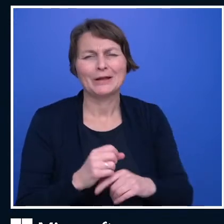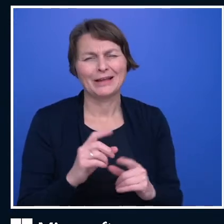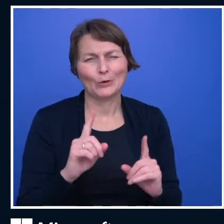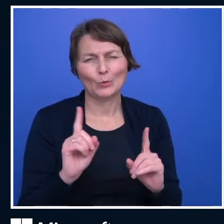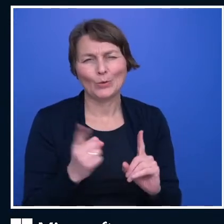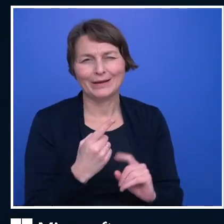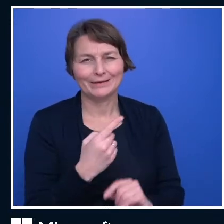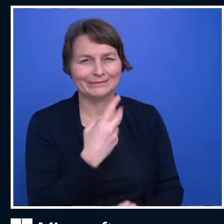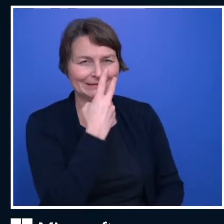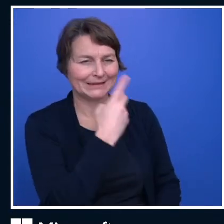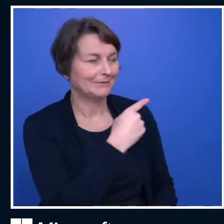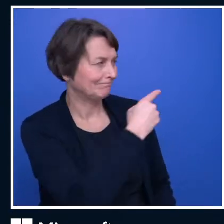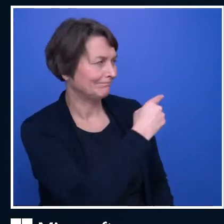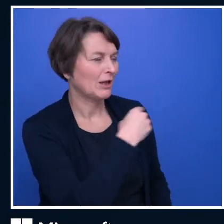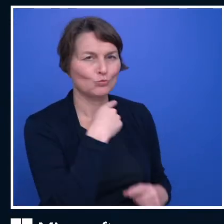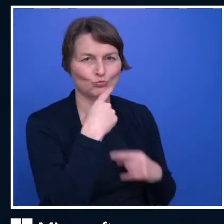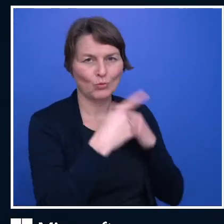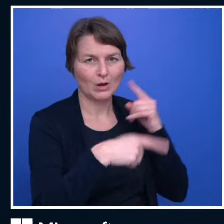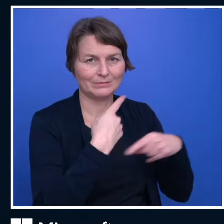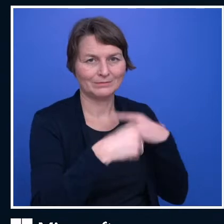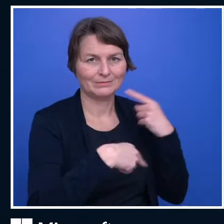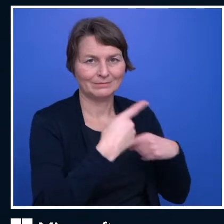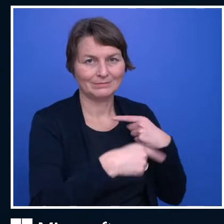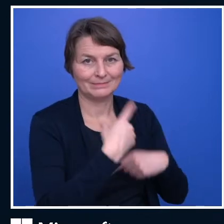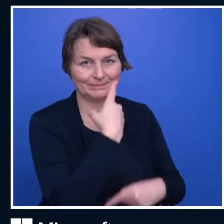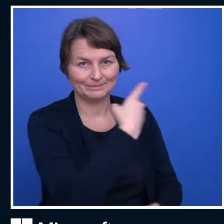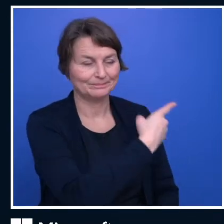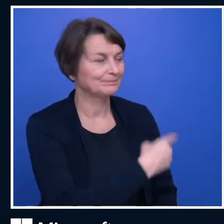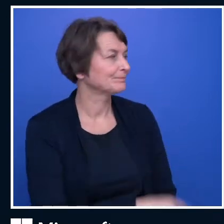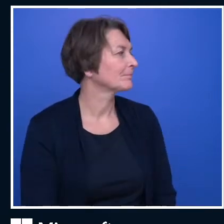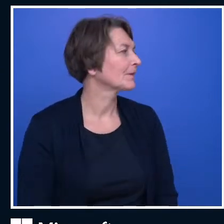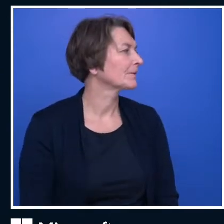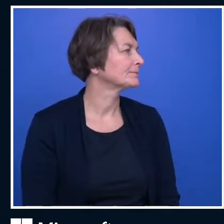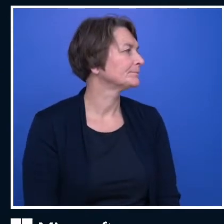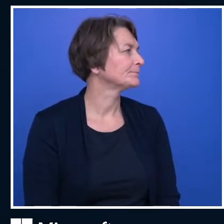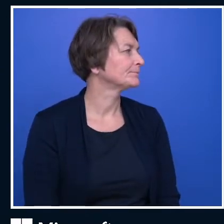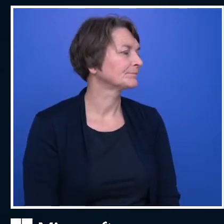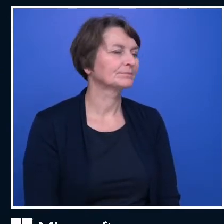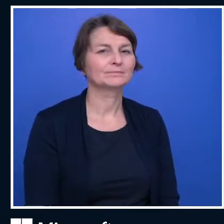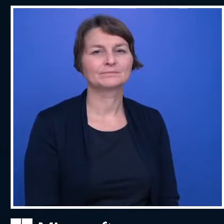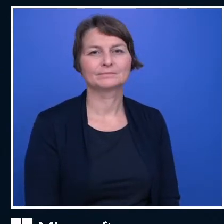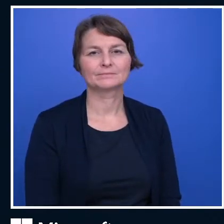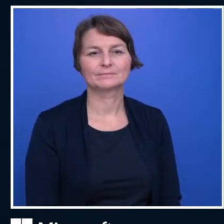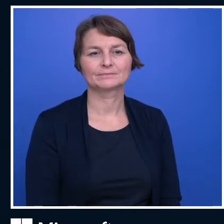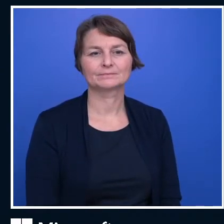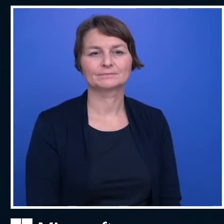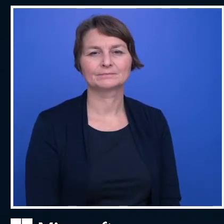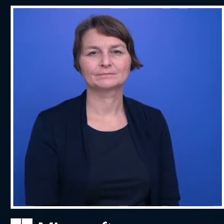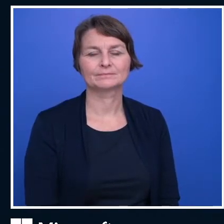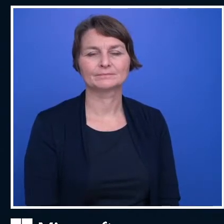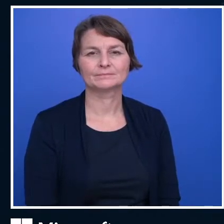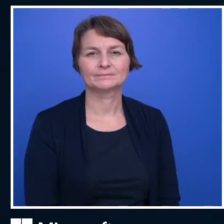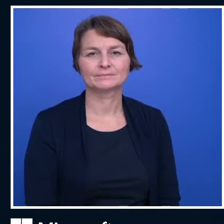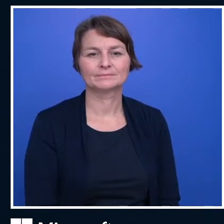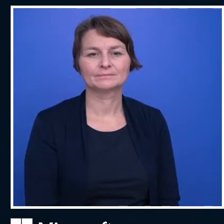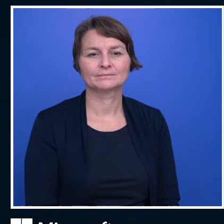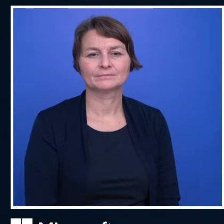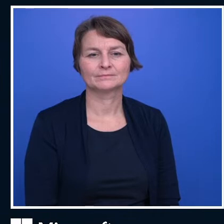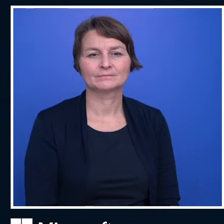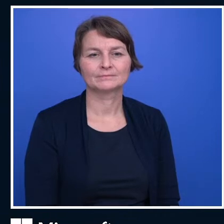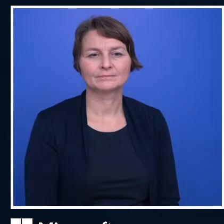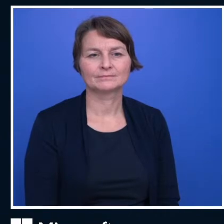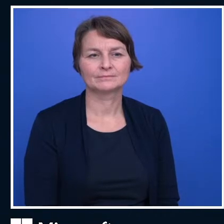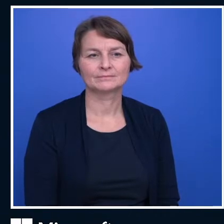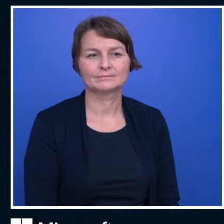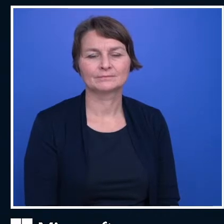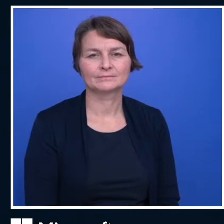run this, or let us just complete the walkthrough, and I'll show you the